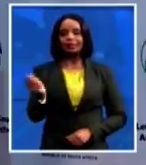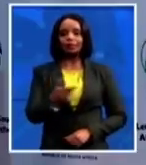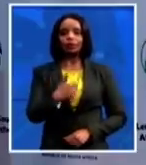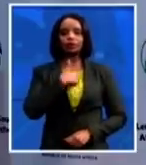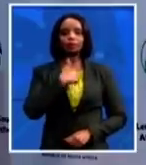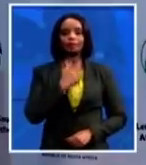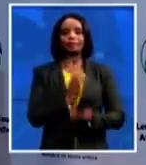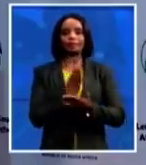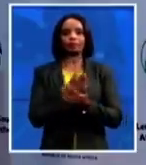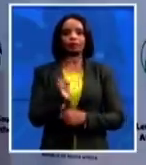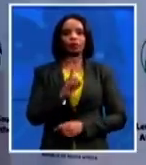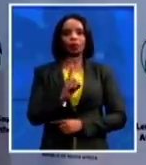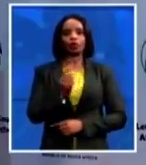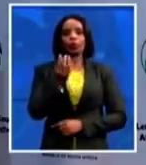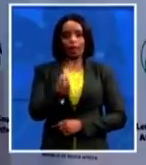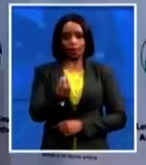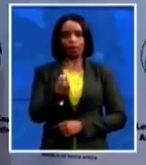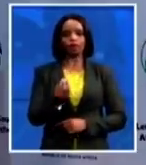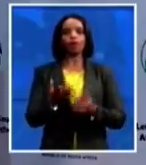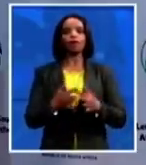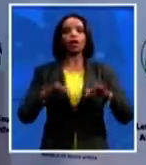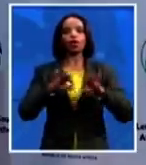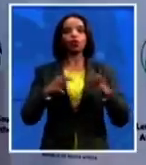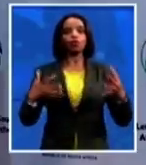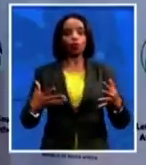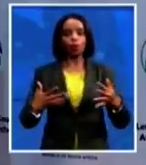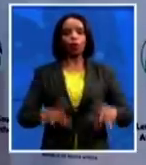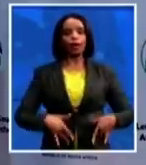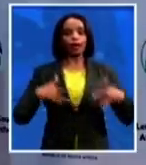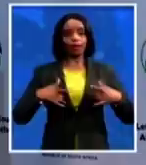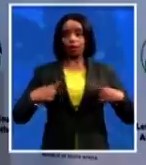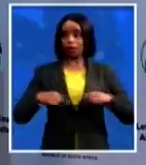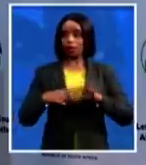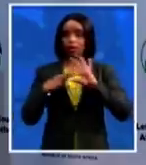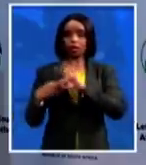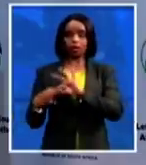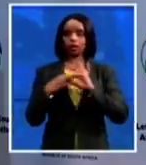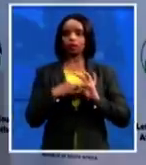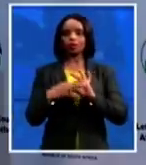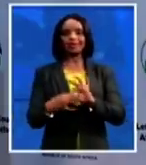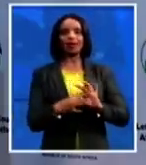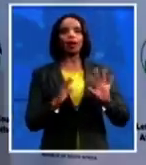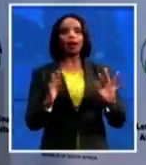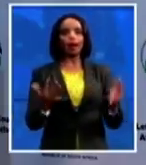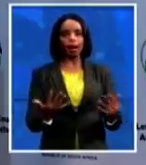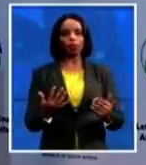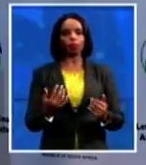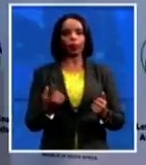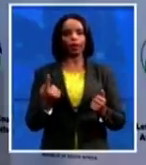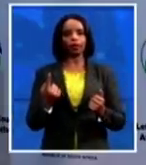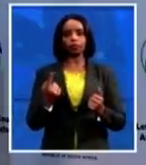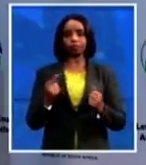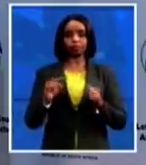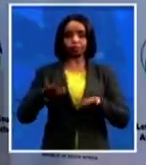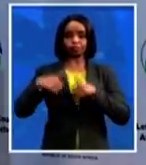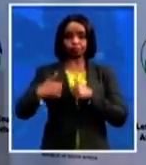together. And it will not happen if we're just sitting at home. How we want to work with Nigeria, we must sit with them and talk about that. How we want to work with Ghana, we